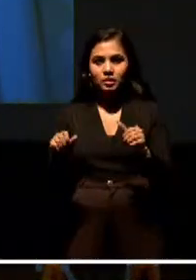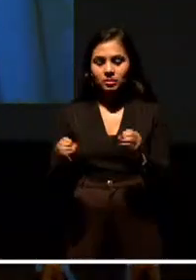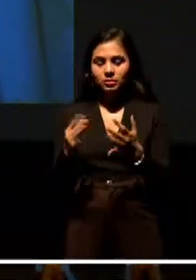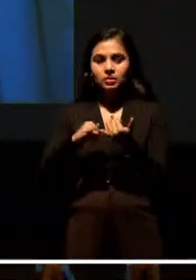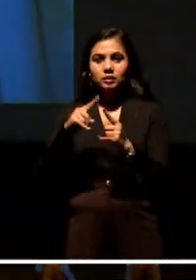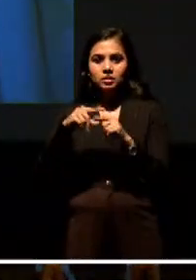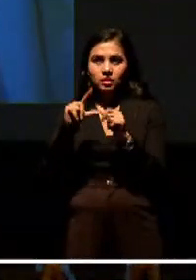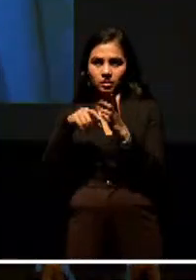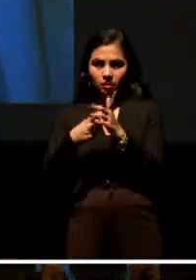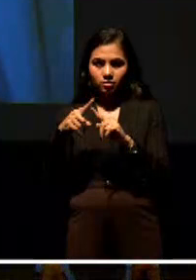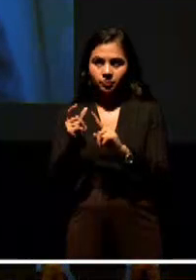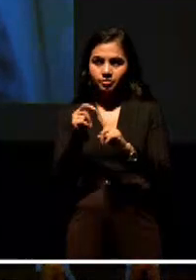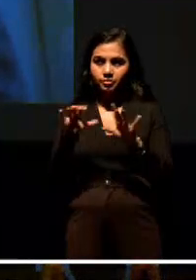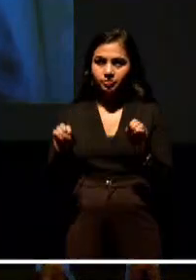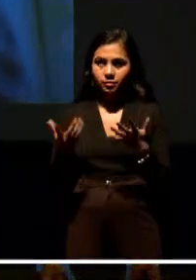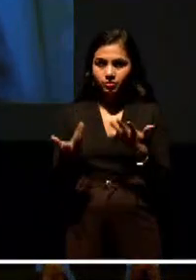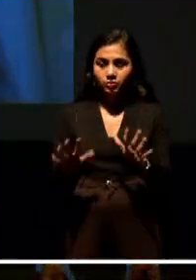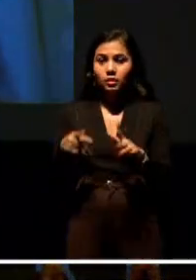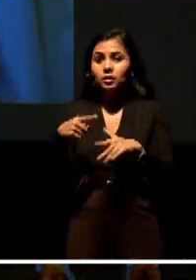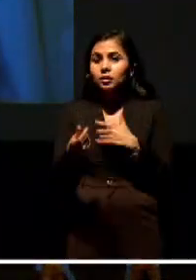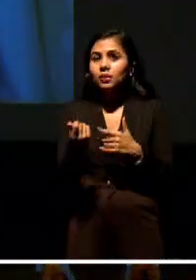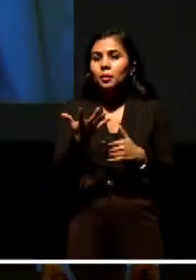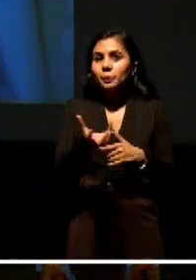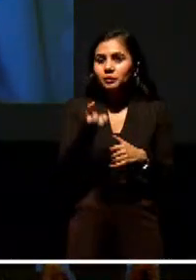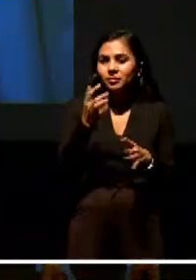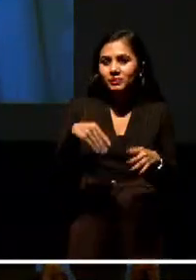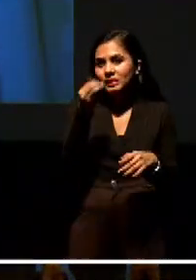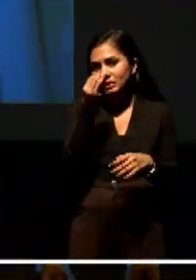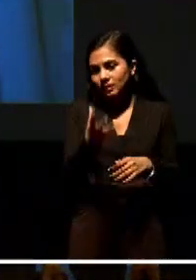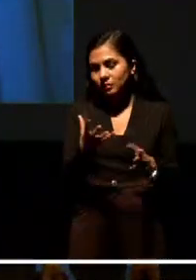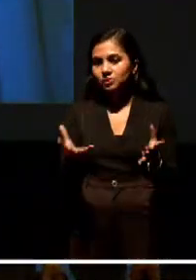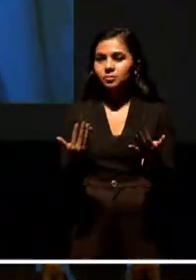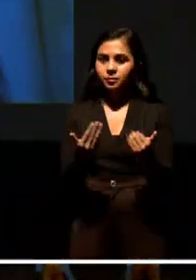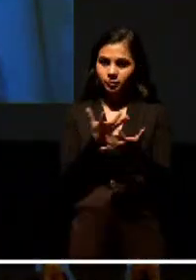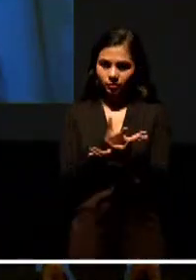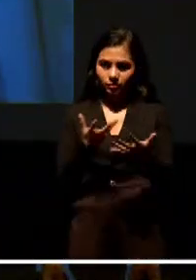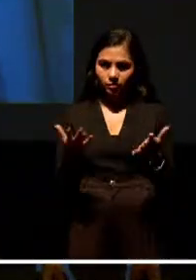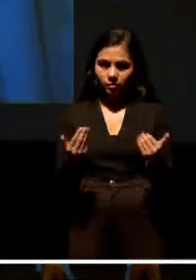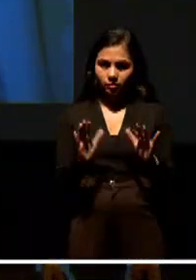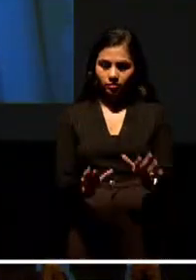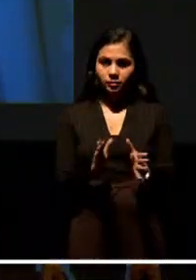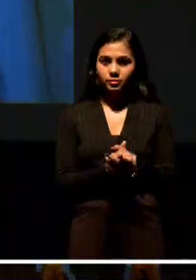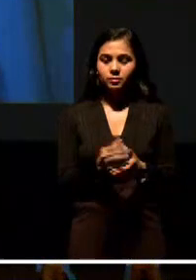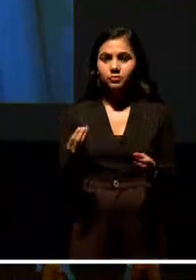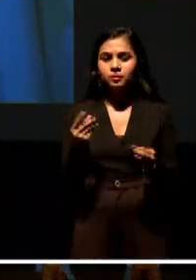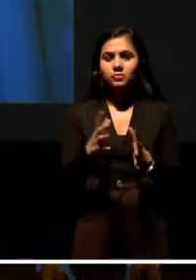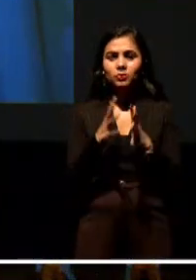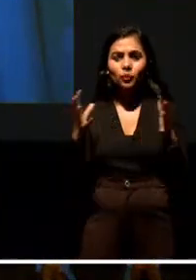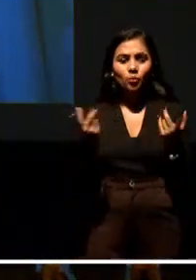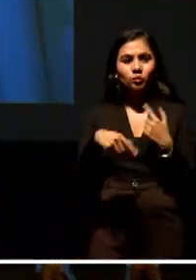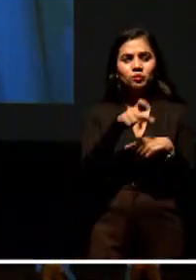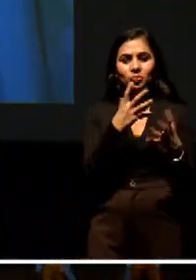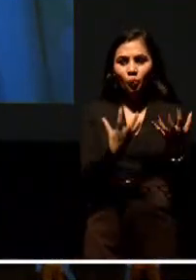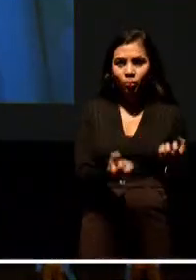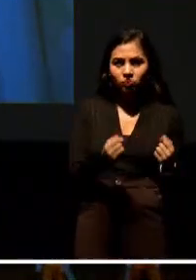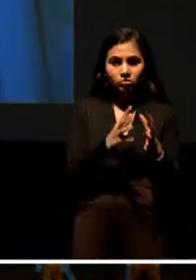startup who is making affordable portable ramps. So, portable ramps is one of the huge requirement right now,